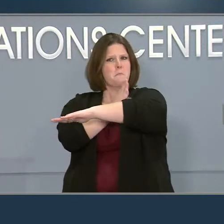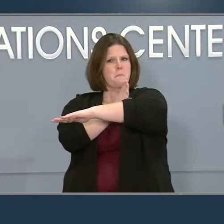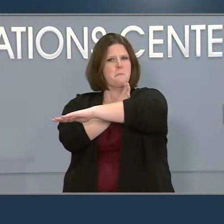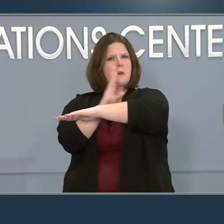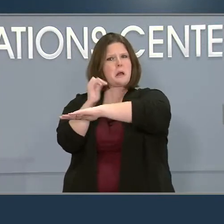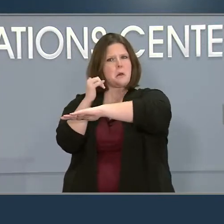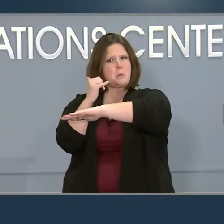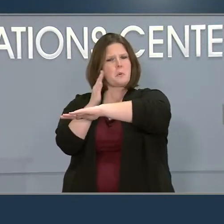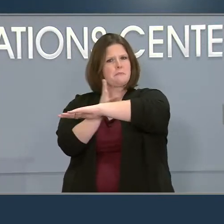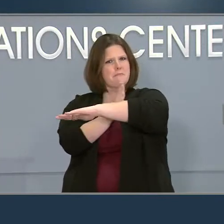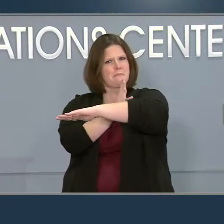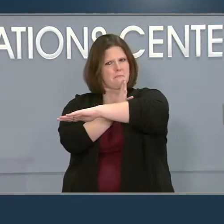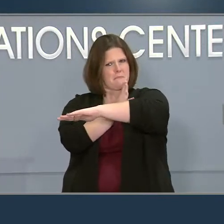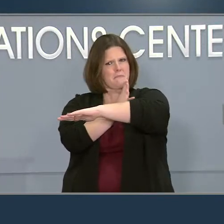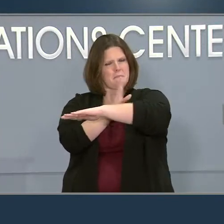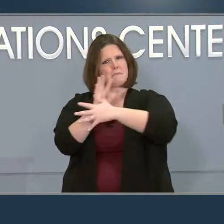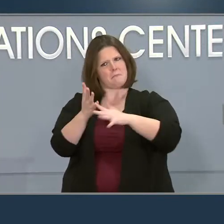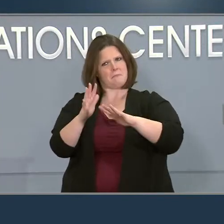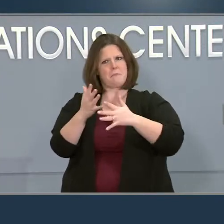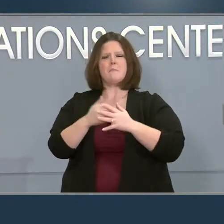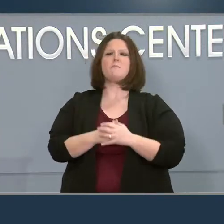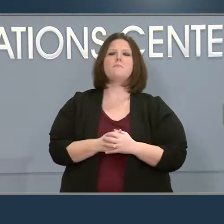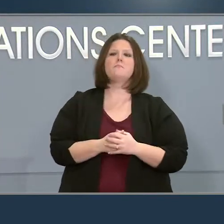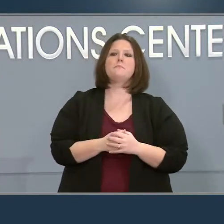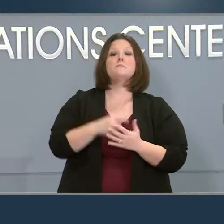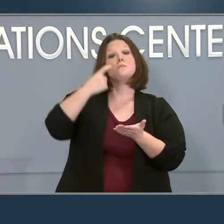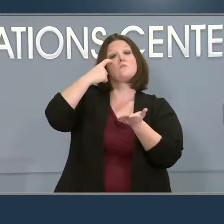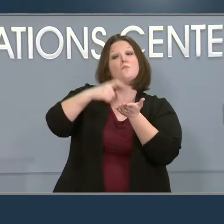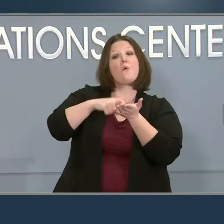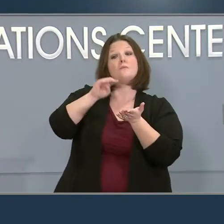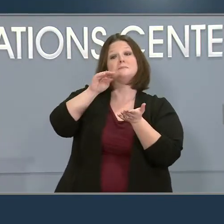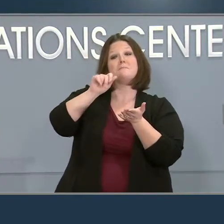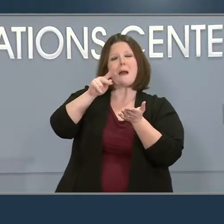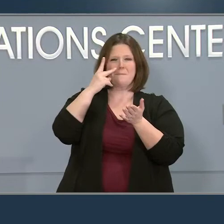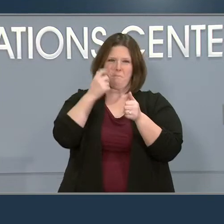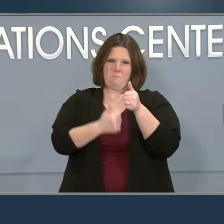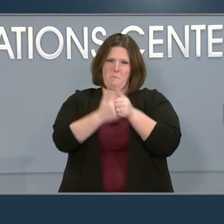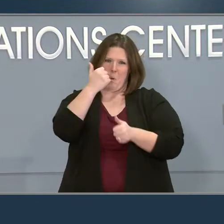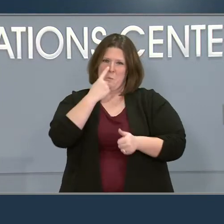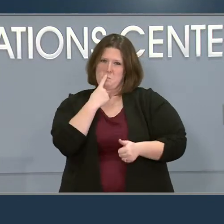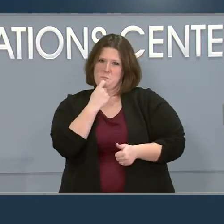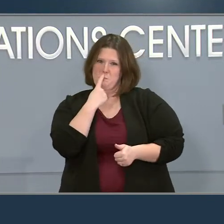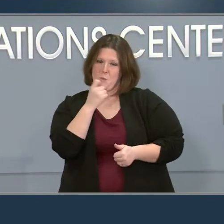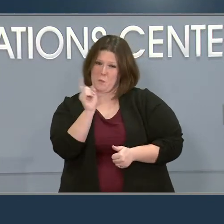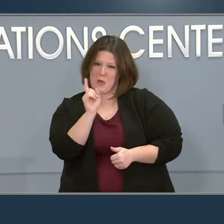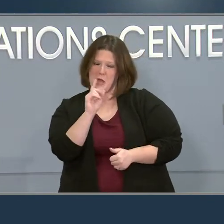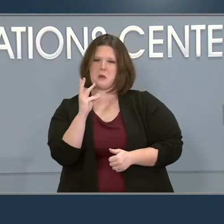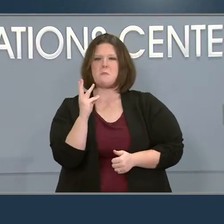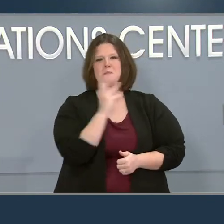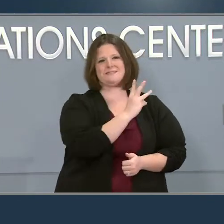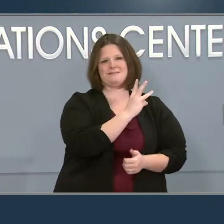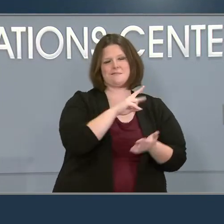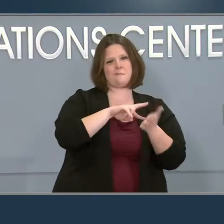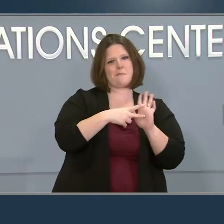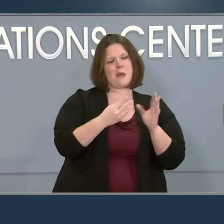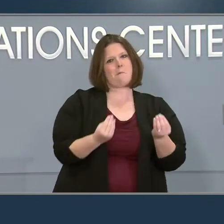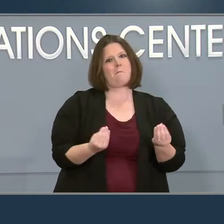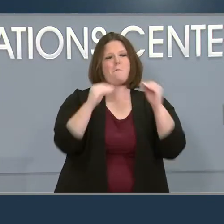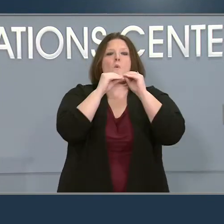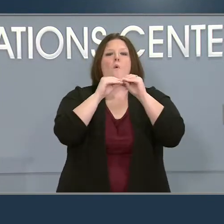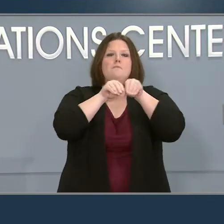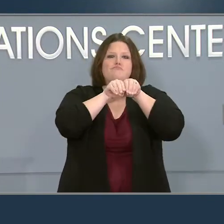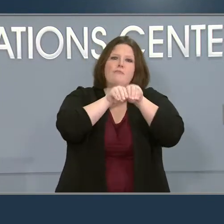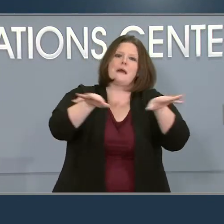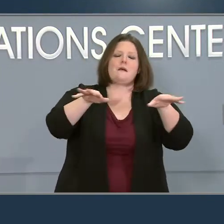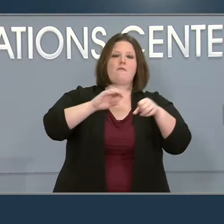community transmission. And you can see, looking at the map, the western part of the state currently has the highest rates of